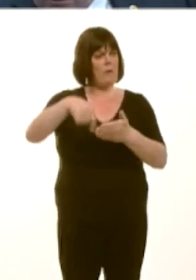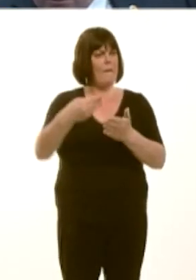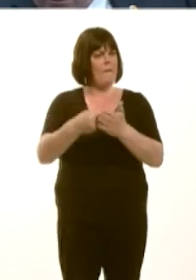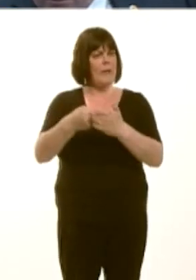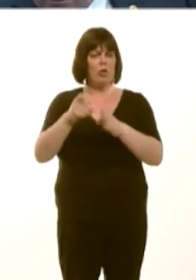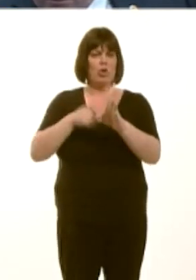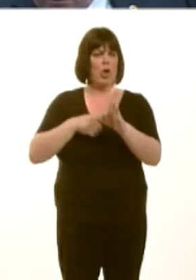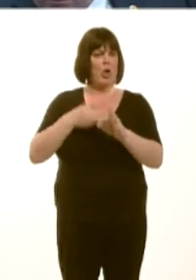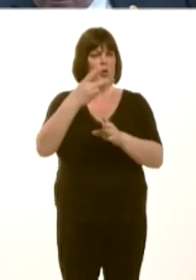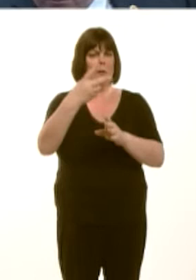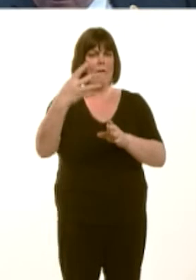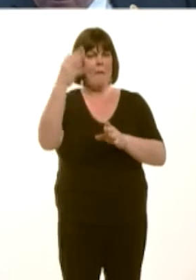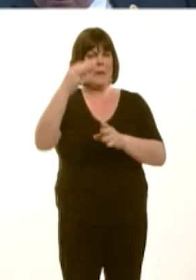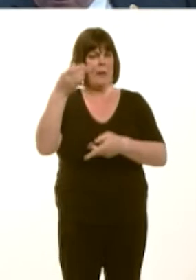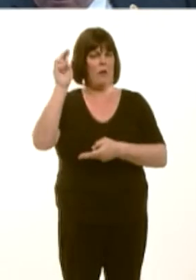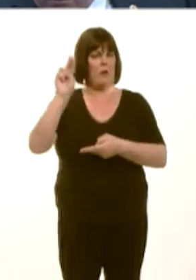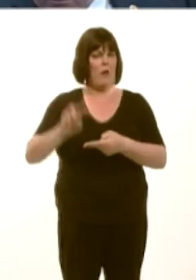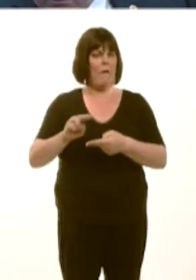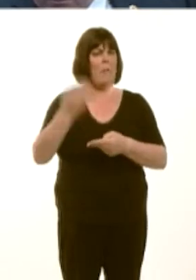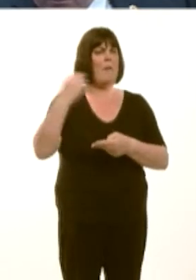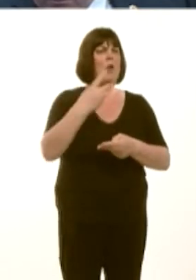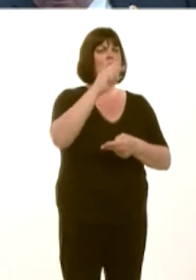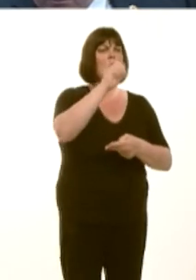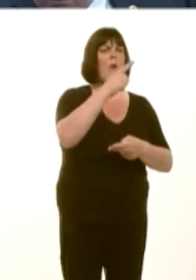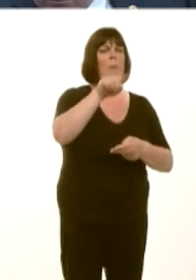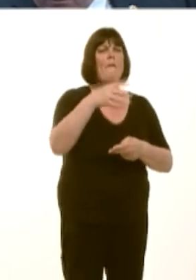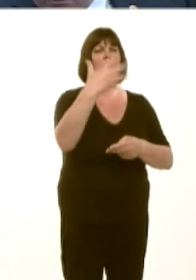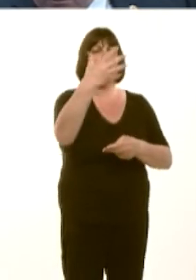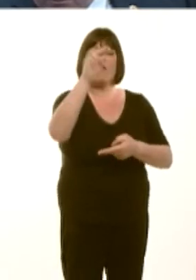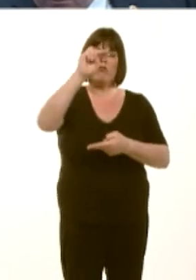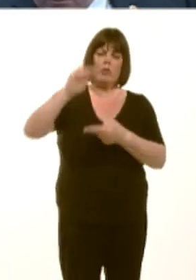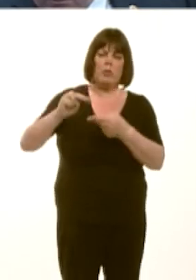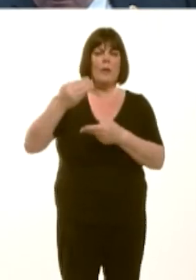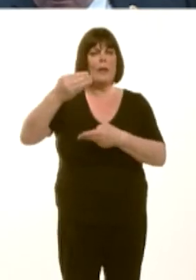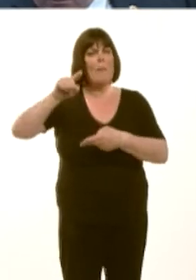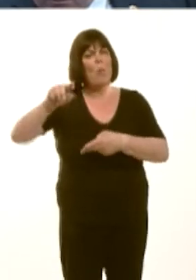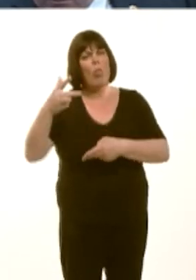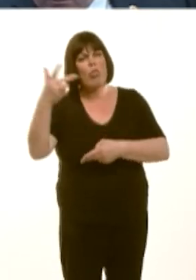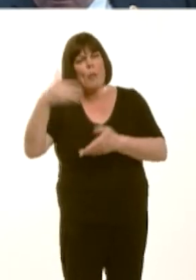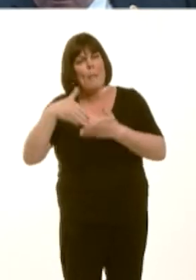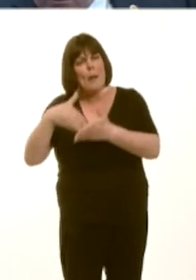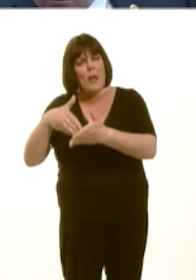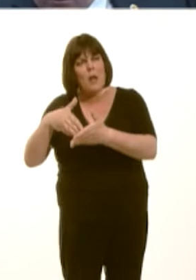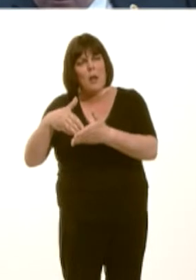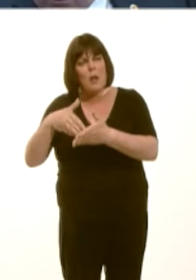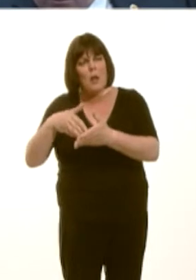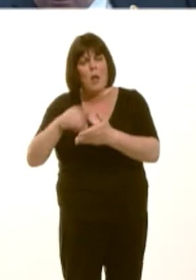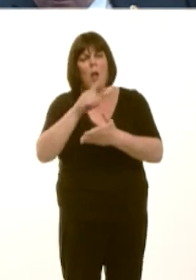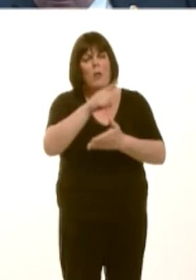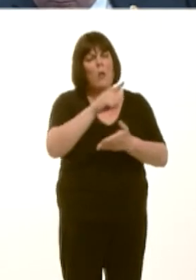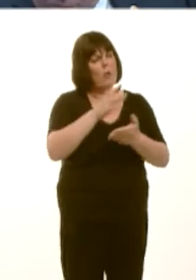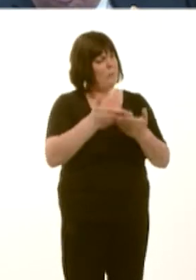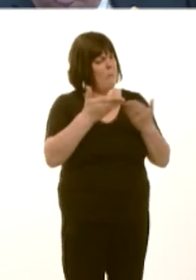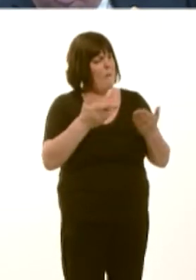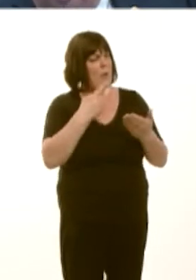of 25% down from 12.5 million to 9.3 million. Would it therefore be fair for people to conclude that the